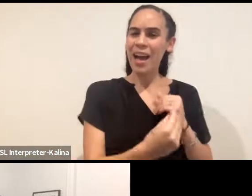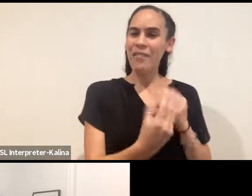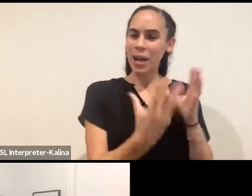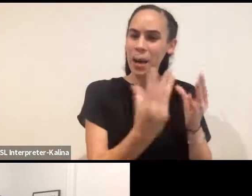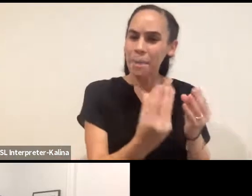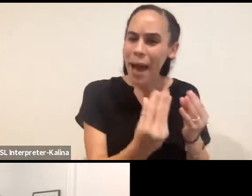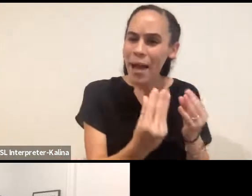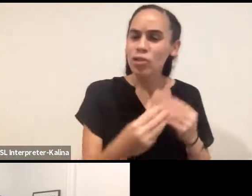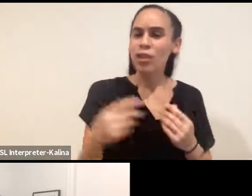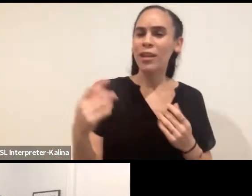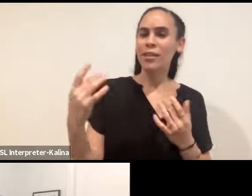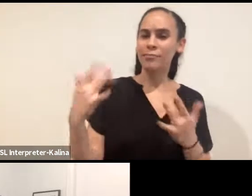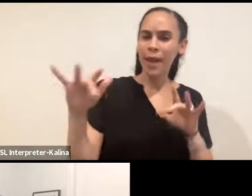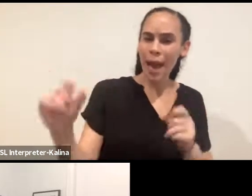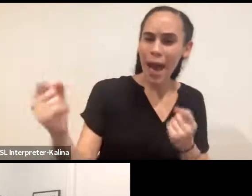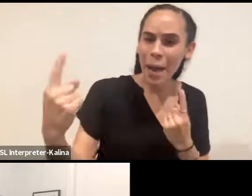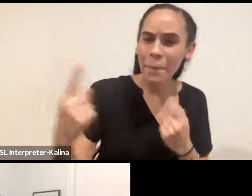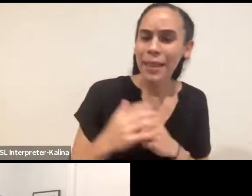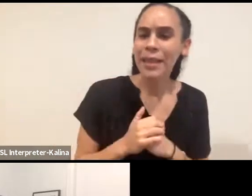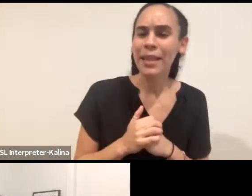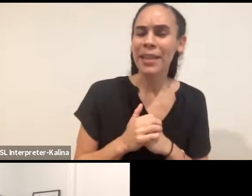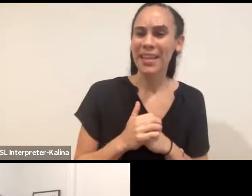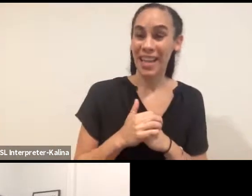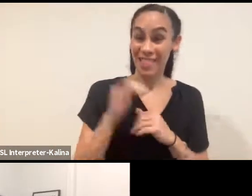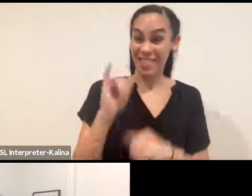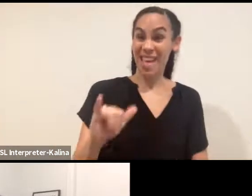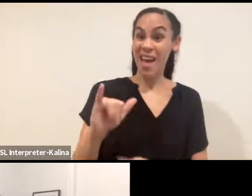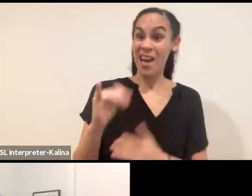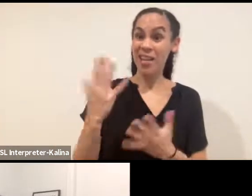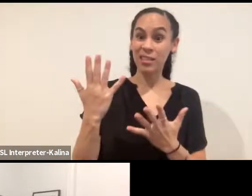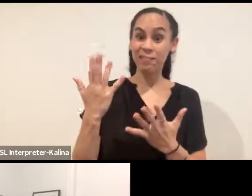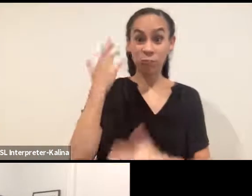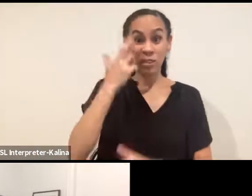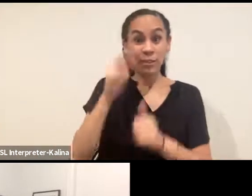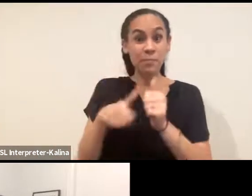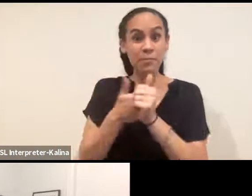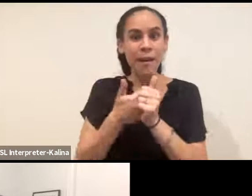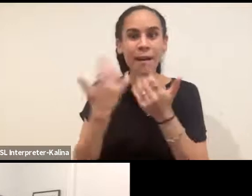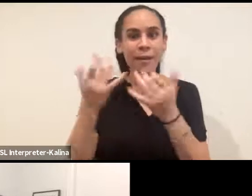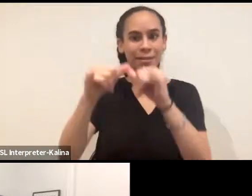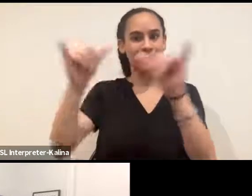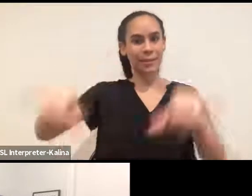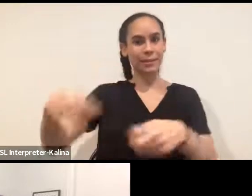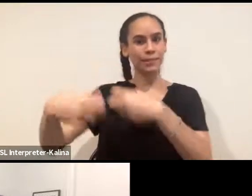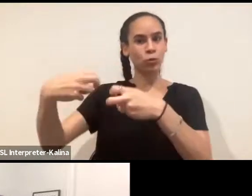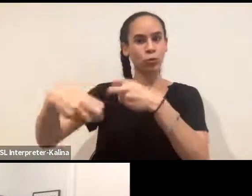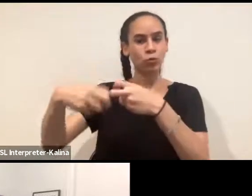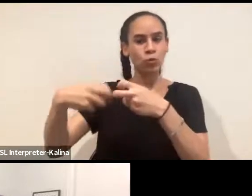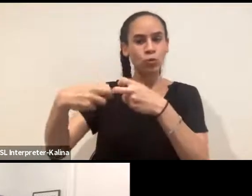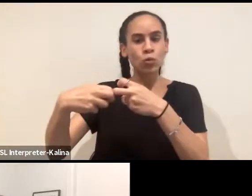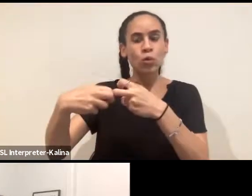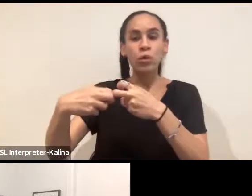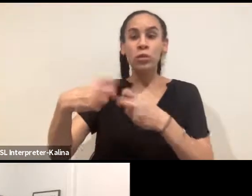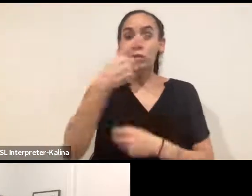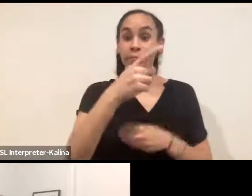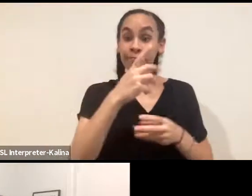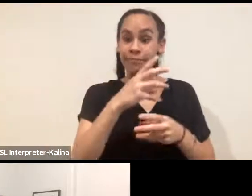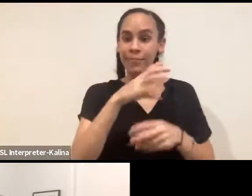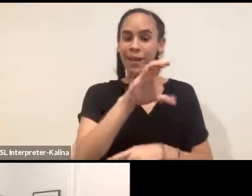is why we have some of the big systemic issues that we have, where from climate change and